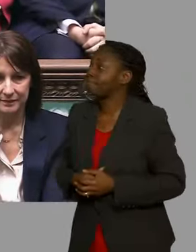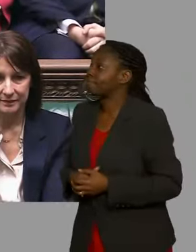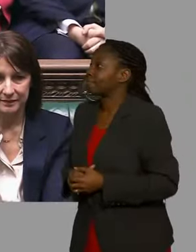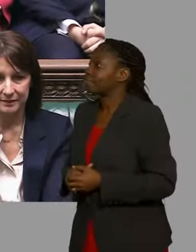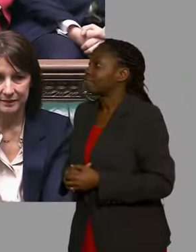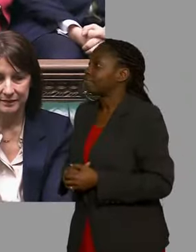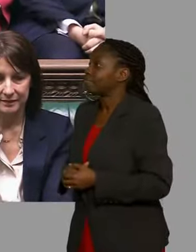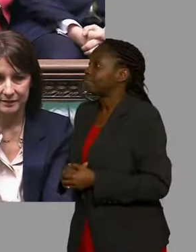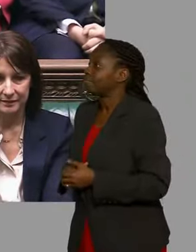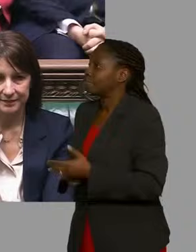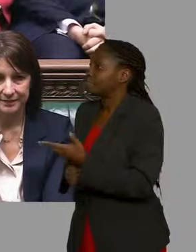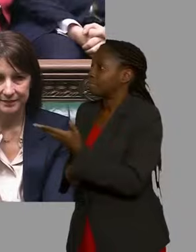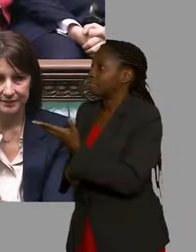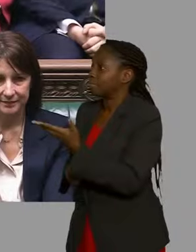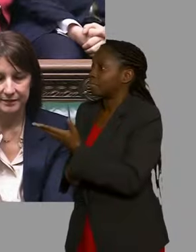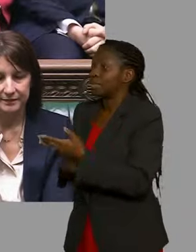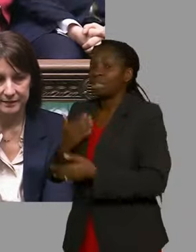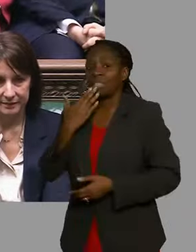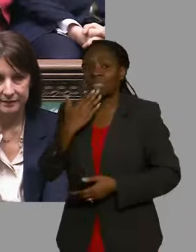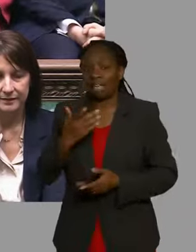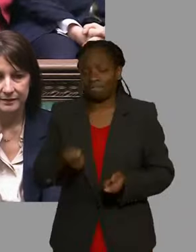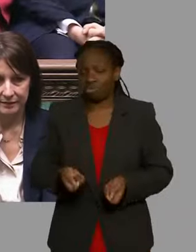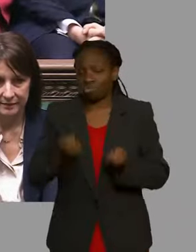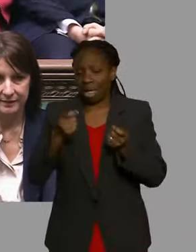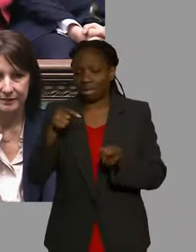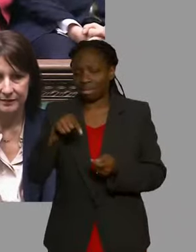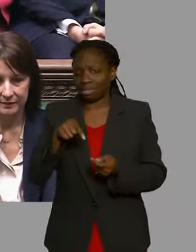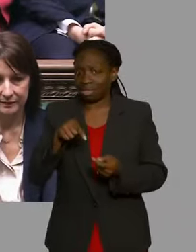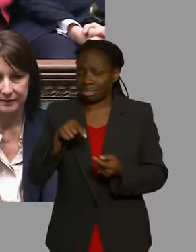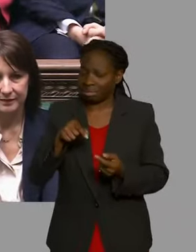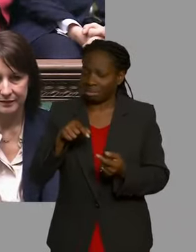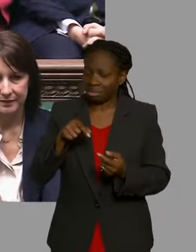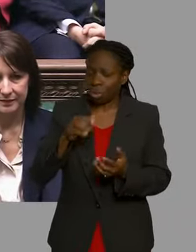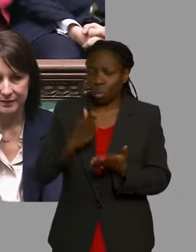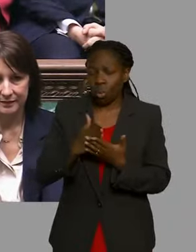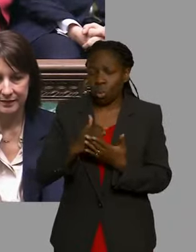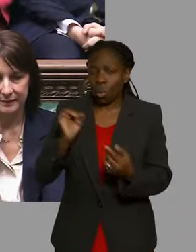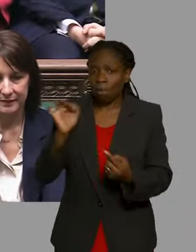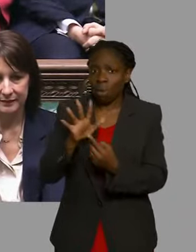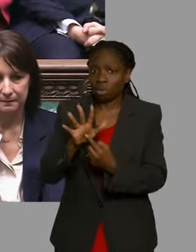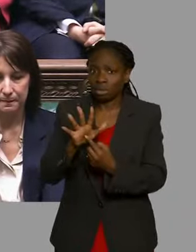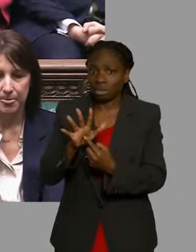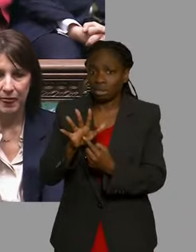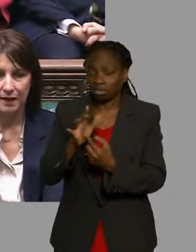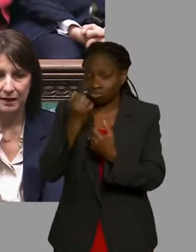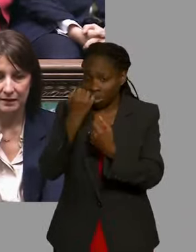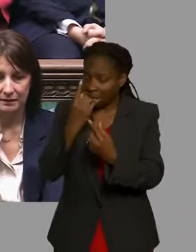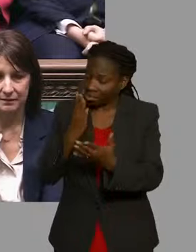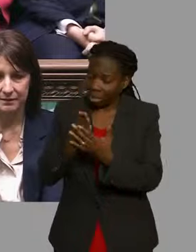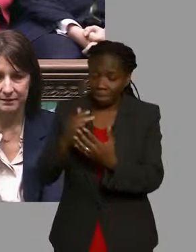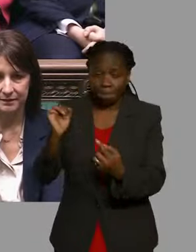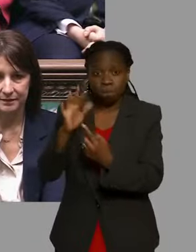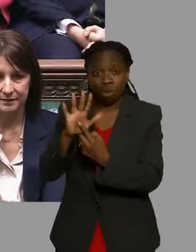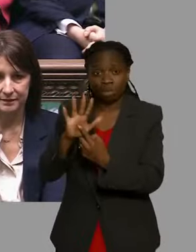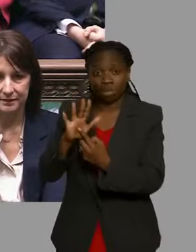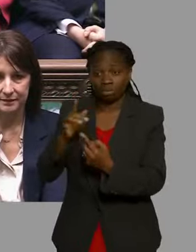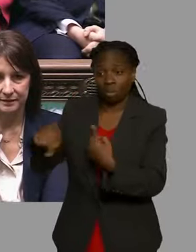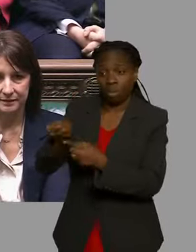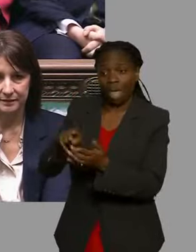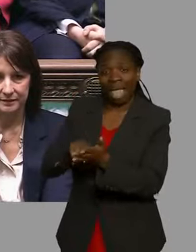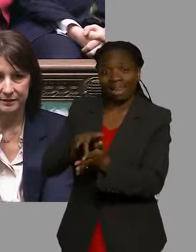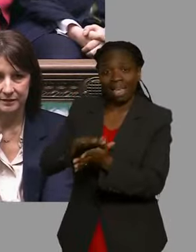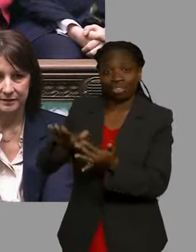does underline the critical importance of the NHS workforce plan that we will deliver next summer to ensure that